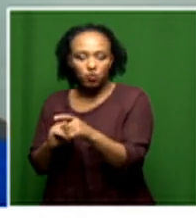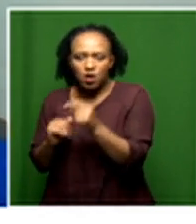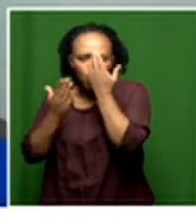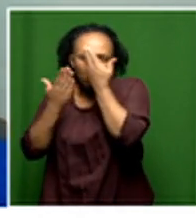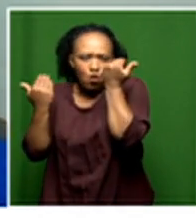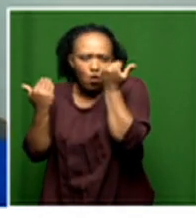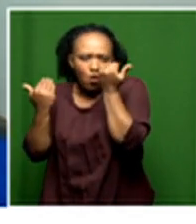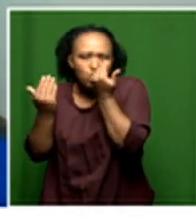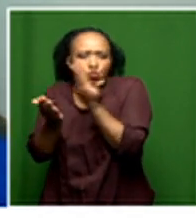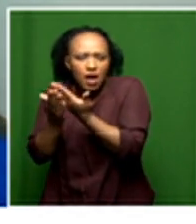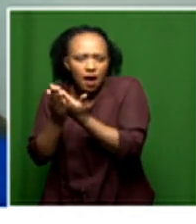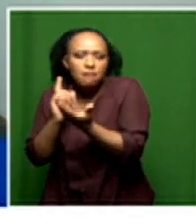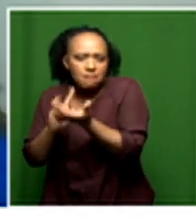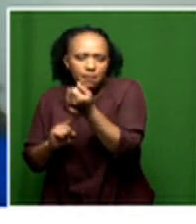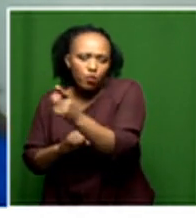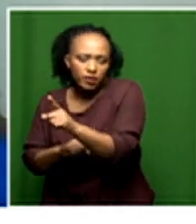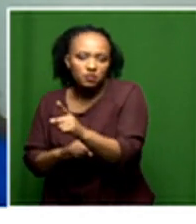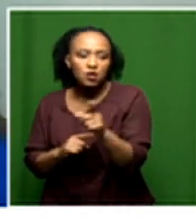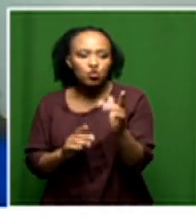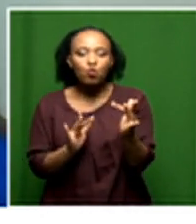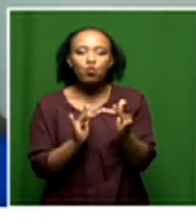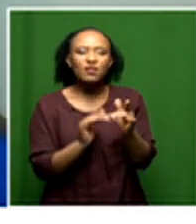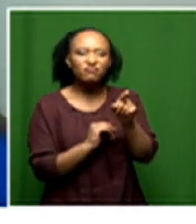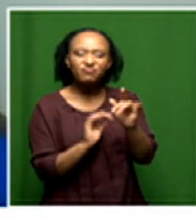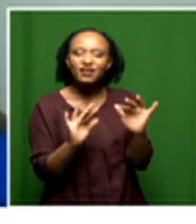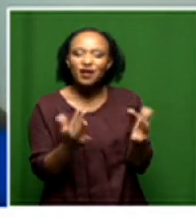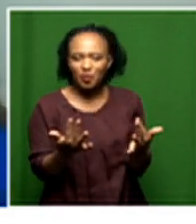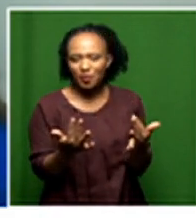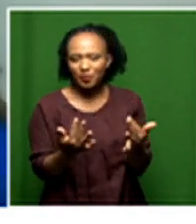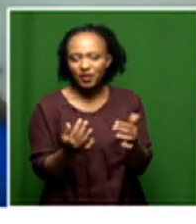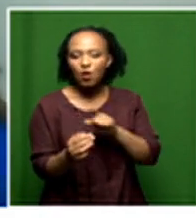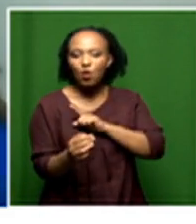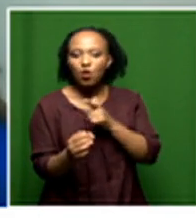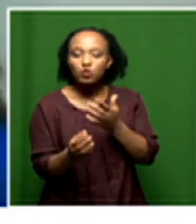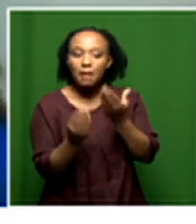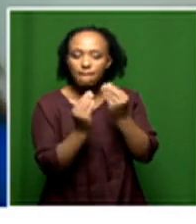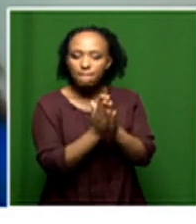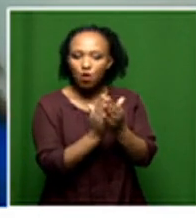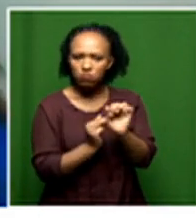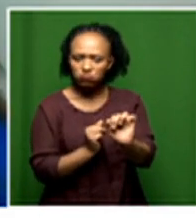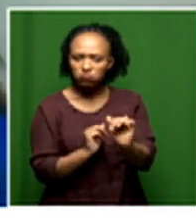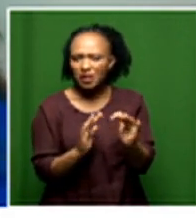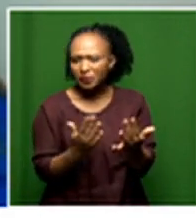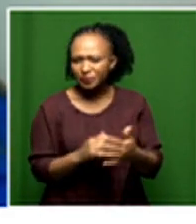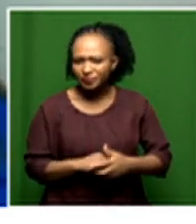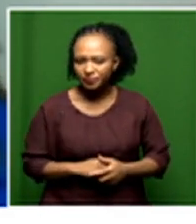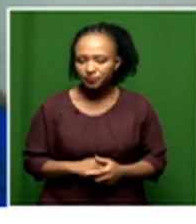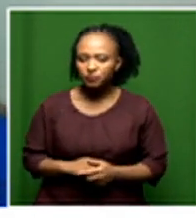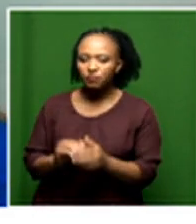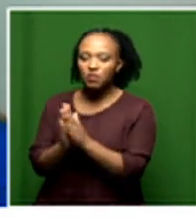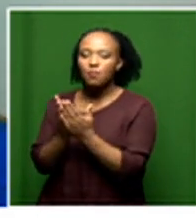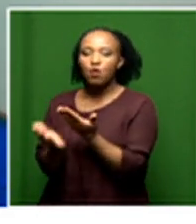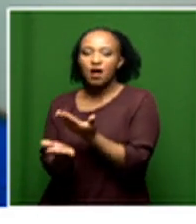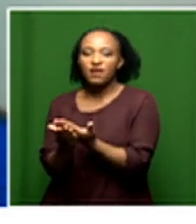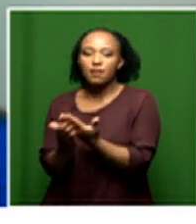know what you're capable of doing. And how do we connect with you, Zoe, in terms of getting hold of a copy of the book? So my book is